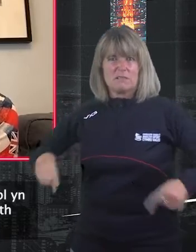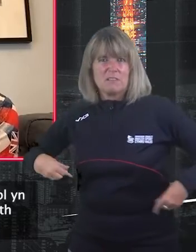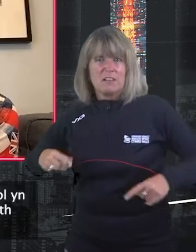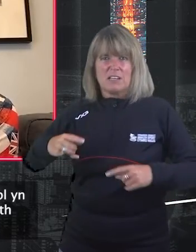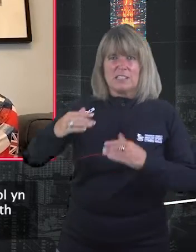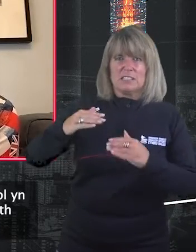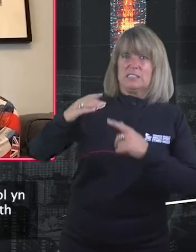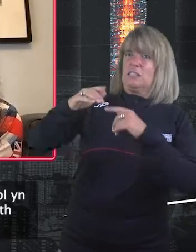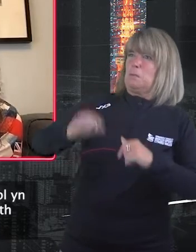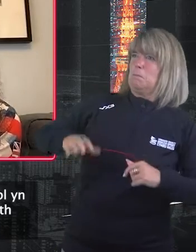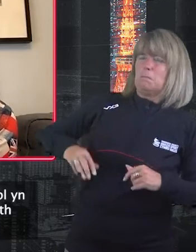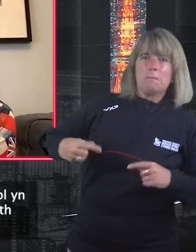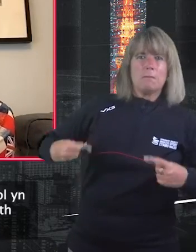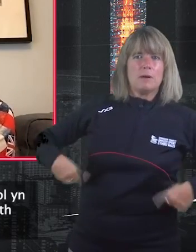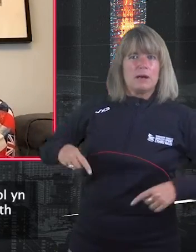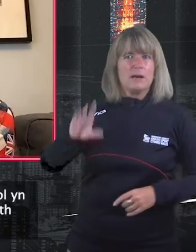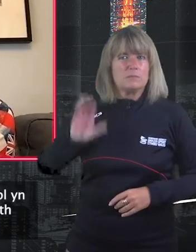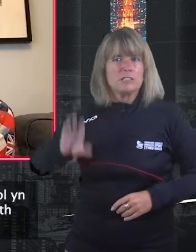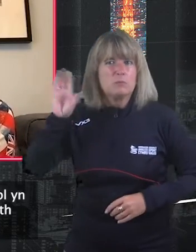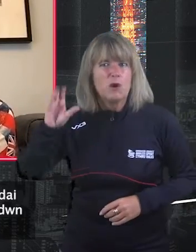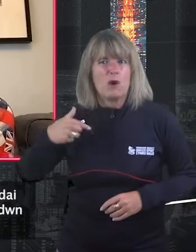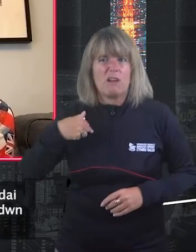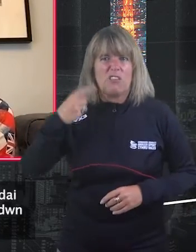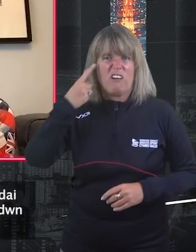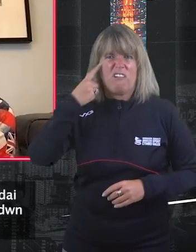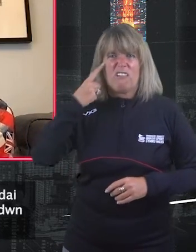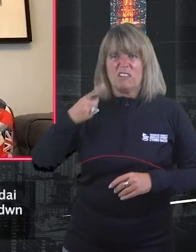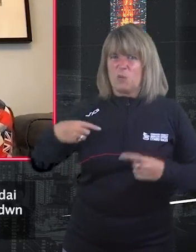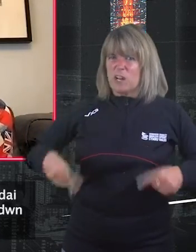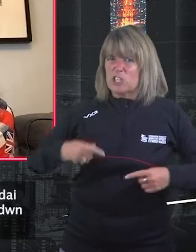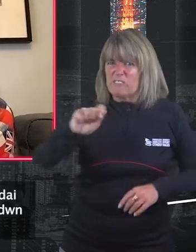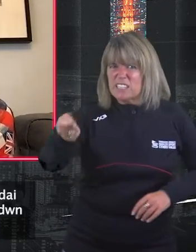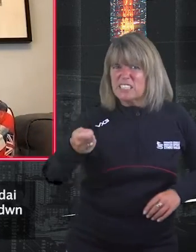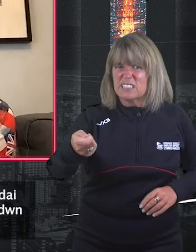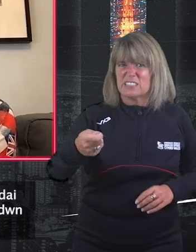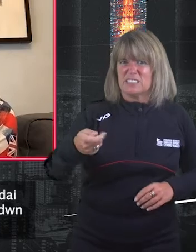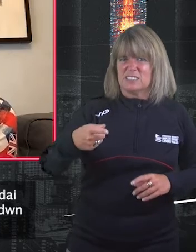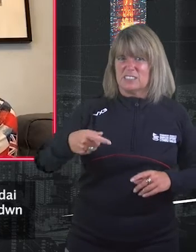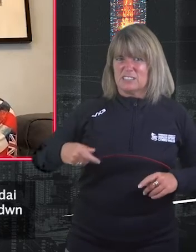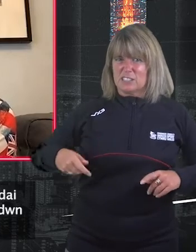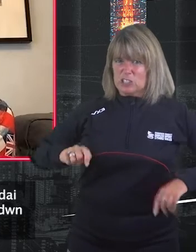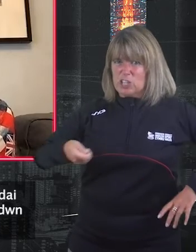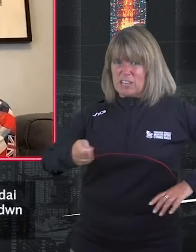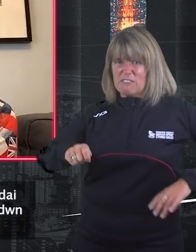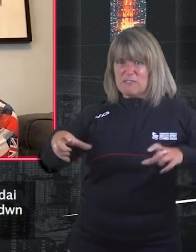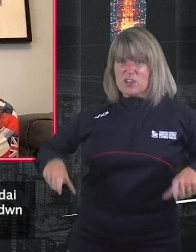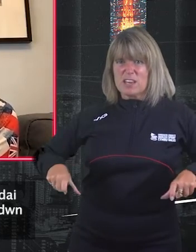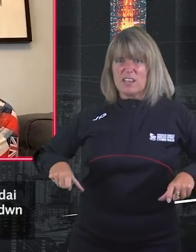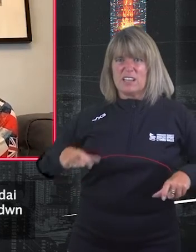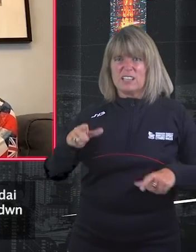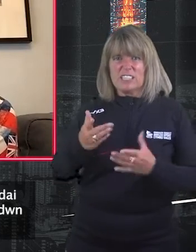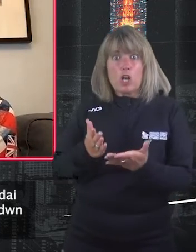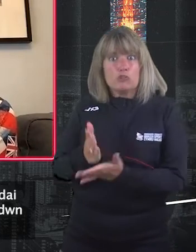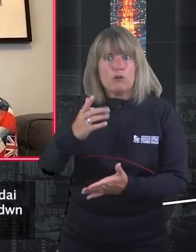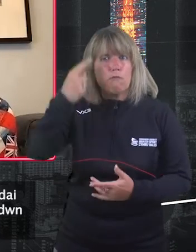I knew about wheelchair fencing was that the chairs were fixed into a frame. That's literally the only thing I knew. And I thought, well, surely that's going to be really boring.